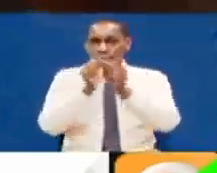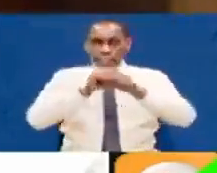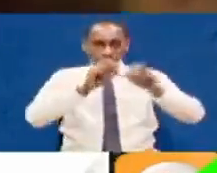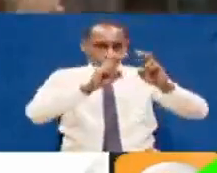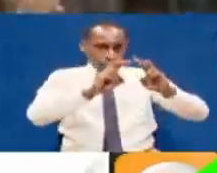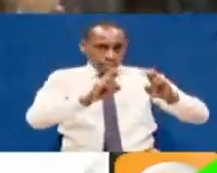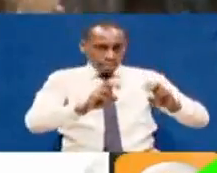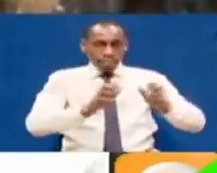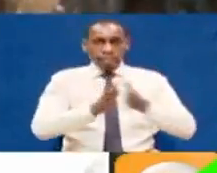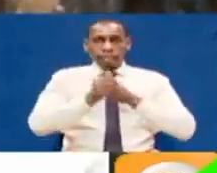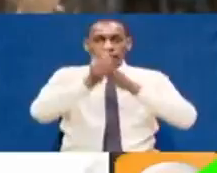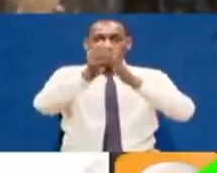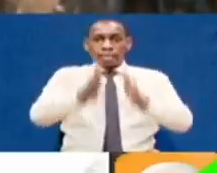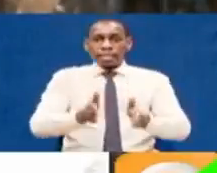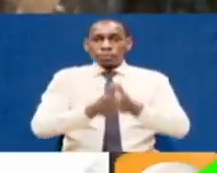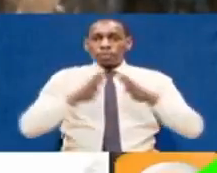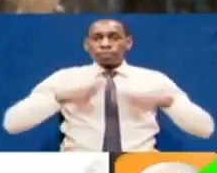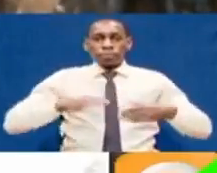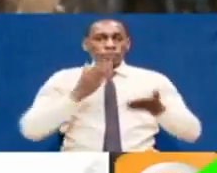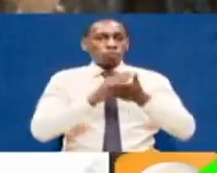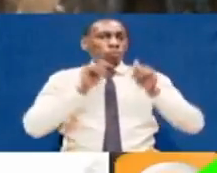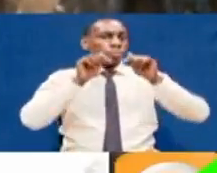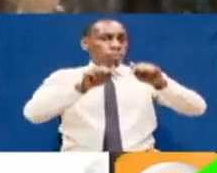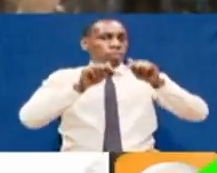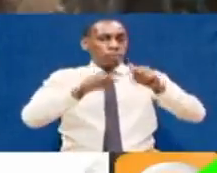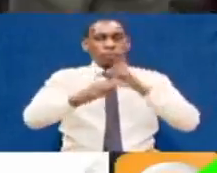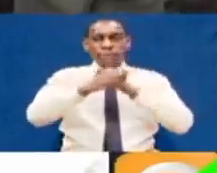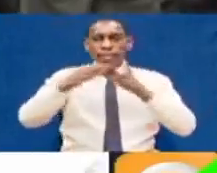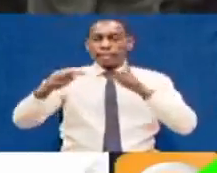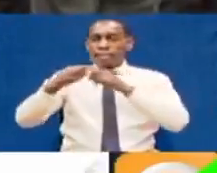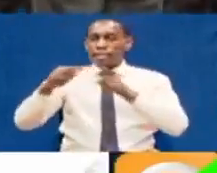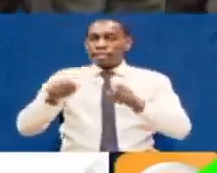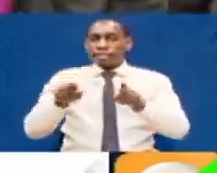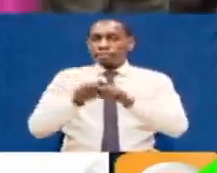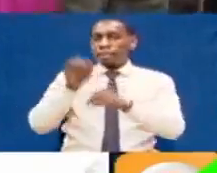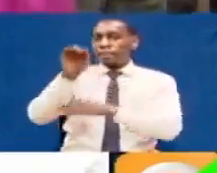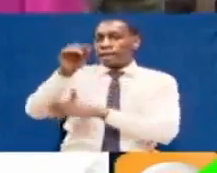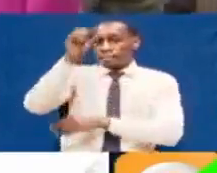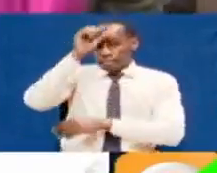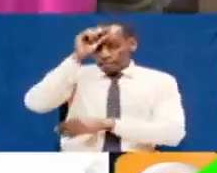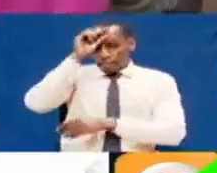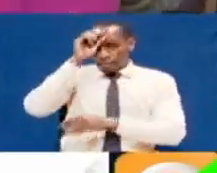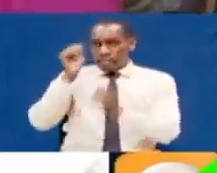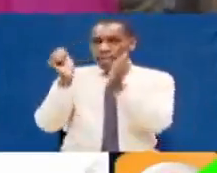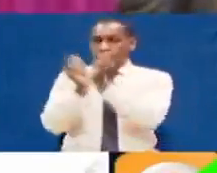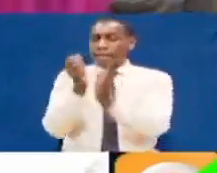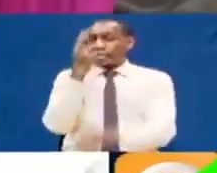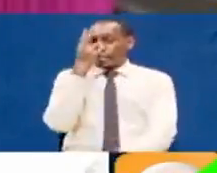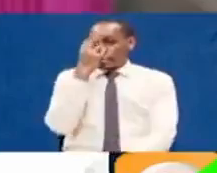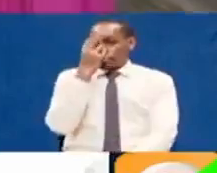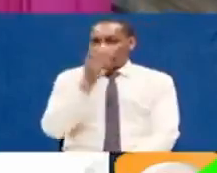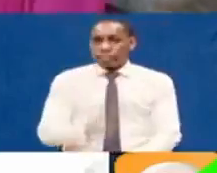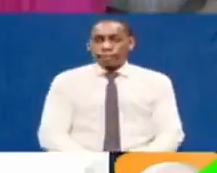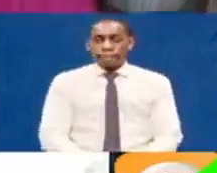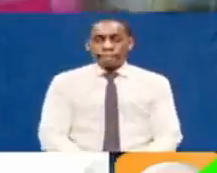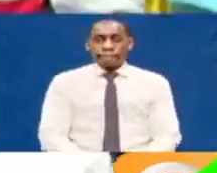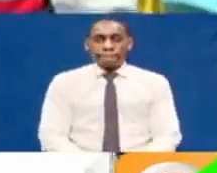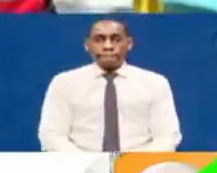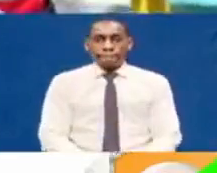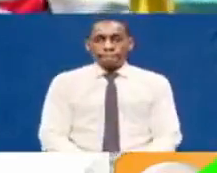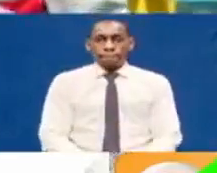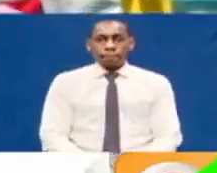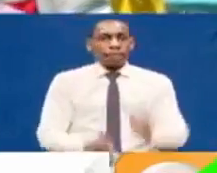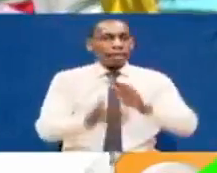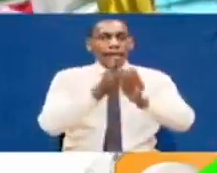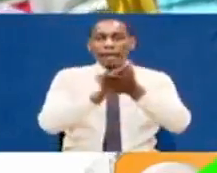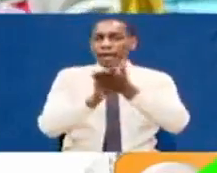operation. Leaders and residents have, however, condemned the killings and called on the government to apprehend the suspect. There's